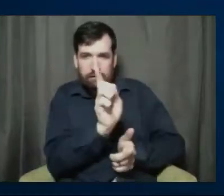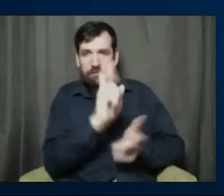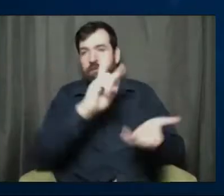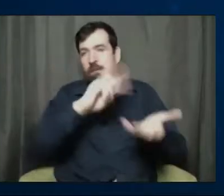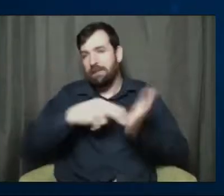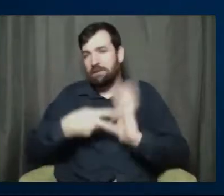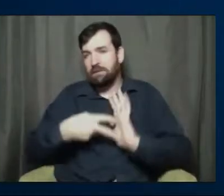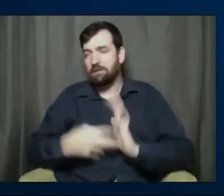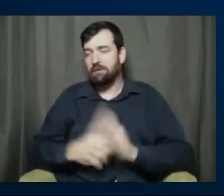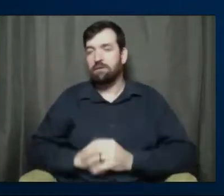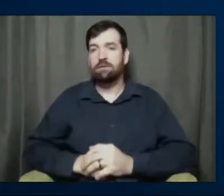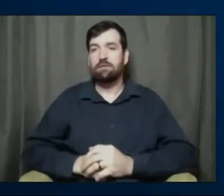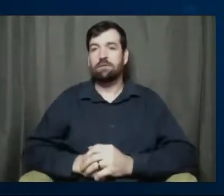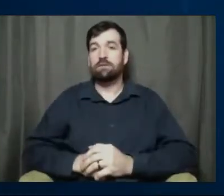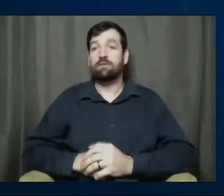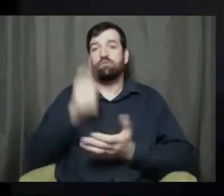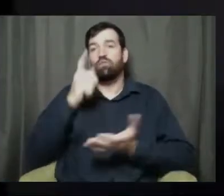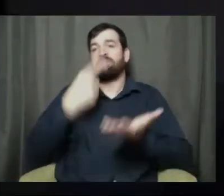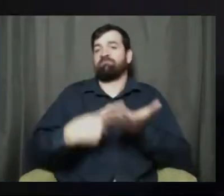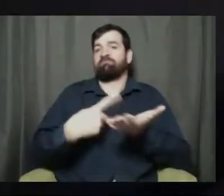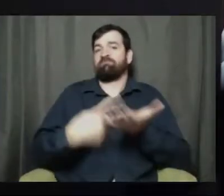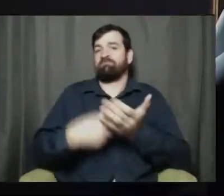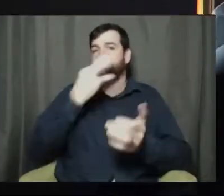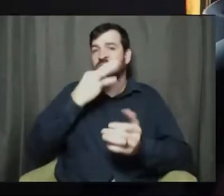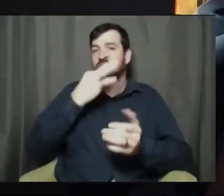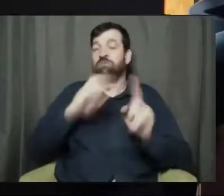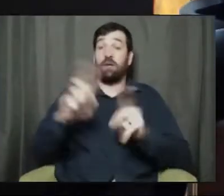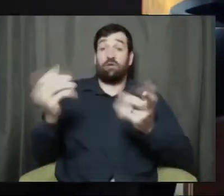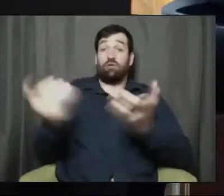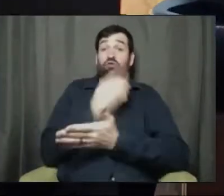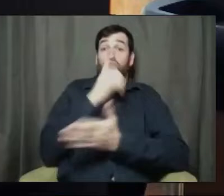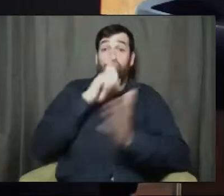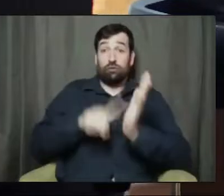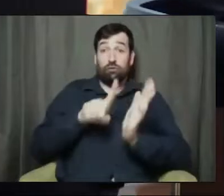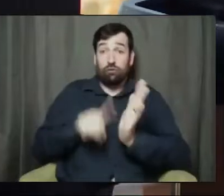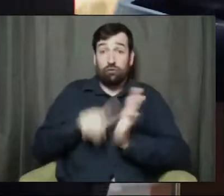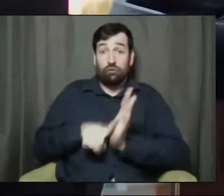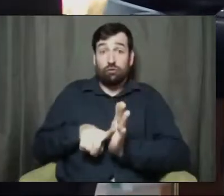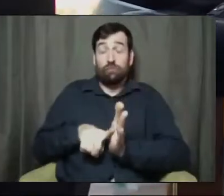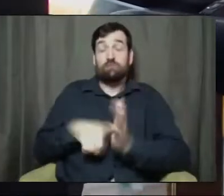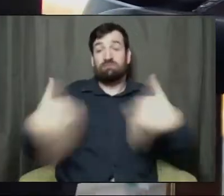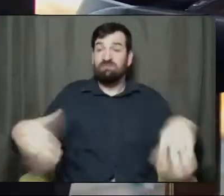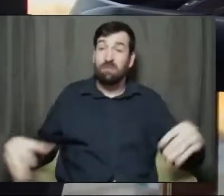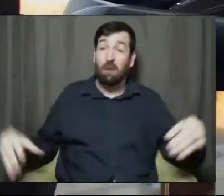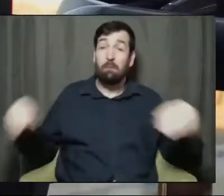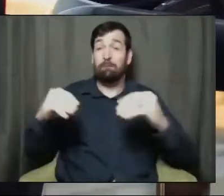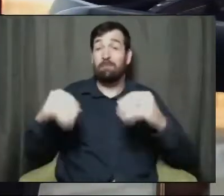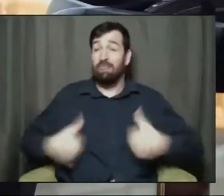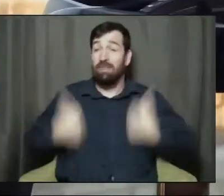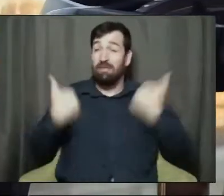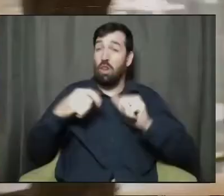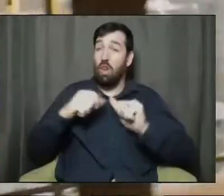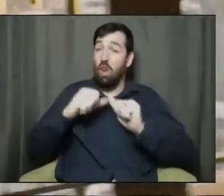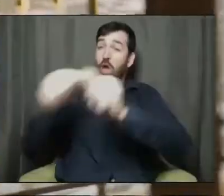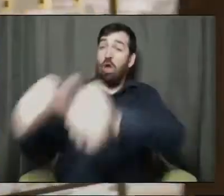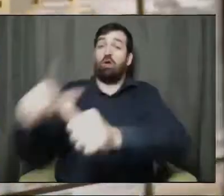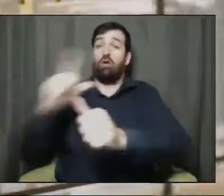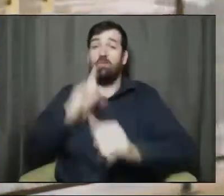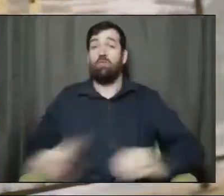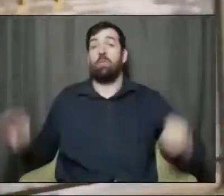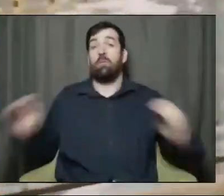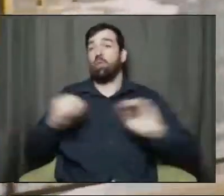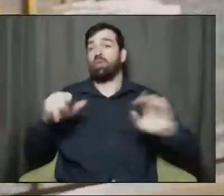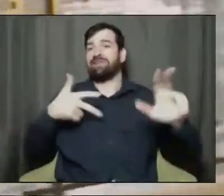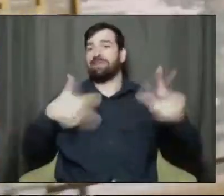means. We'll talk about that here in just a bit, but new research shows it pays in added years to your life to get those daily steps in. Scientists